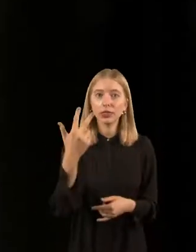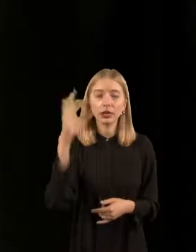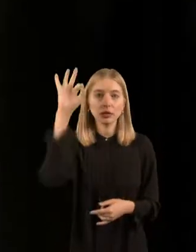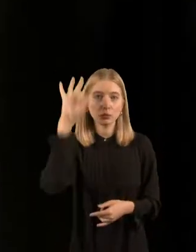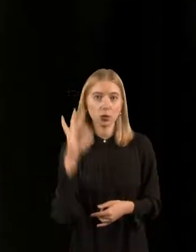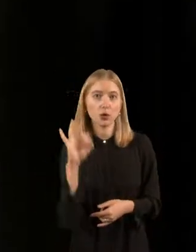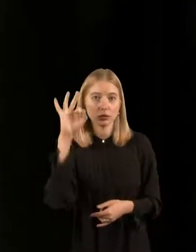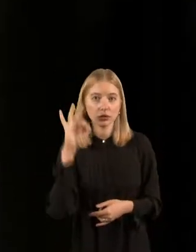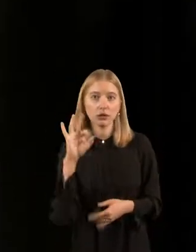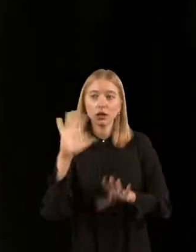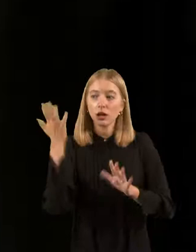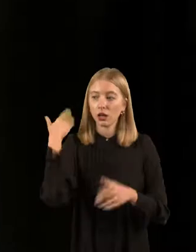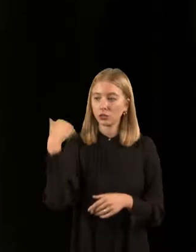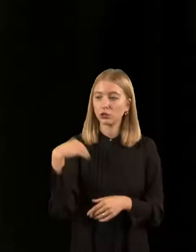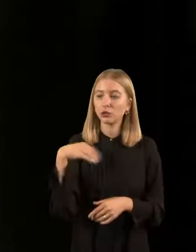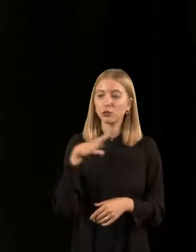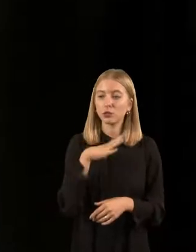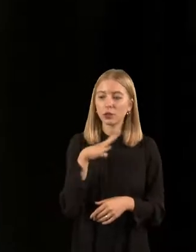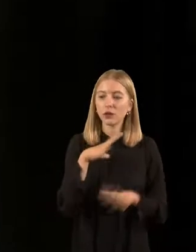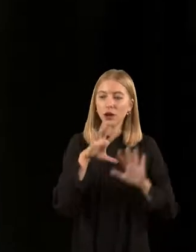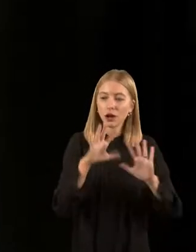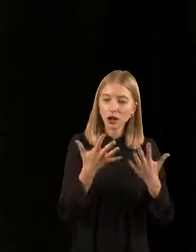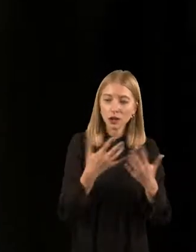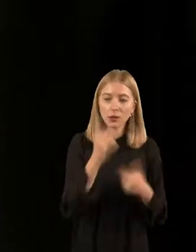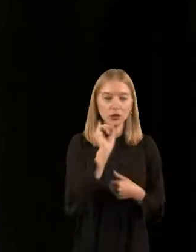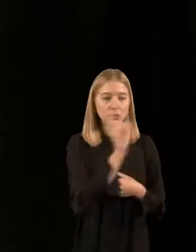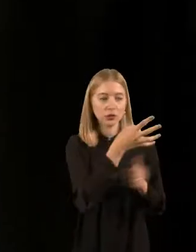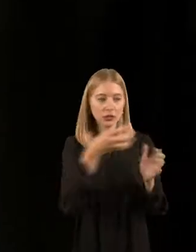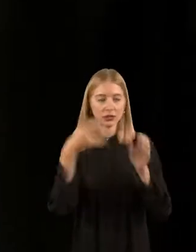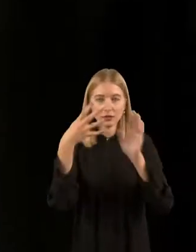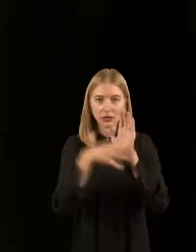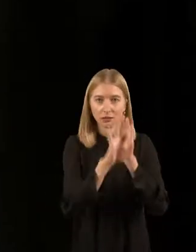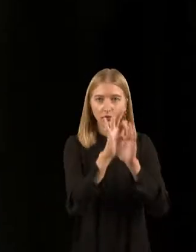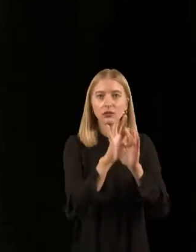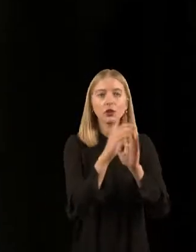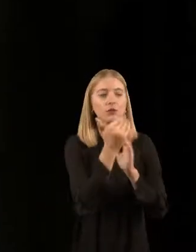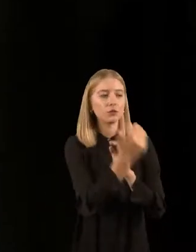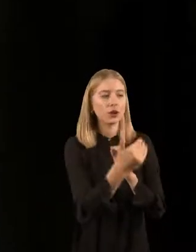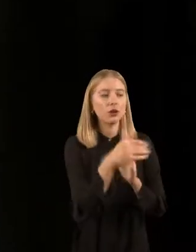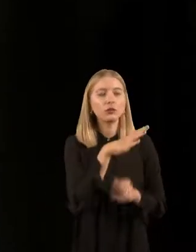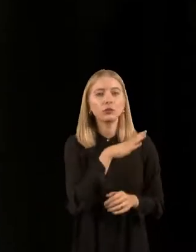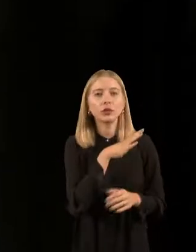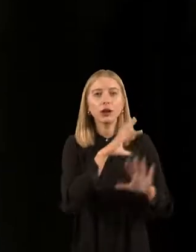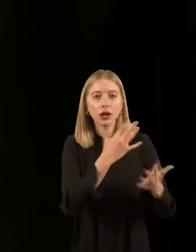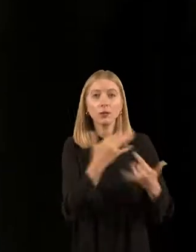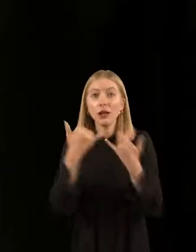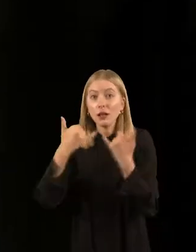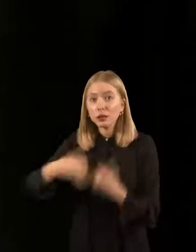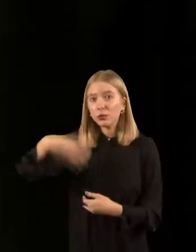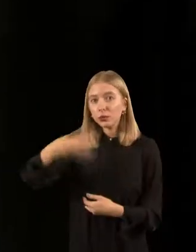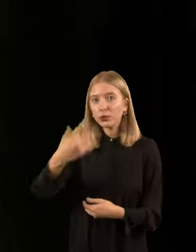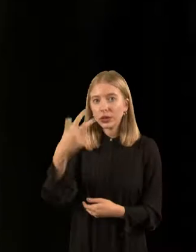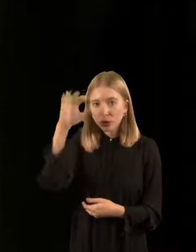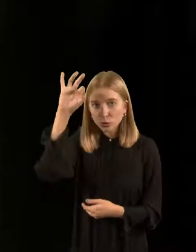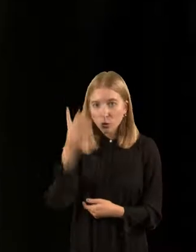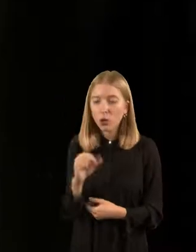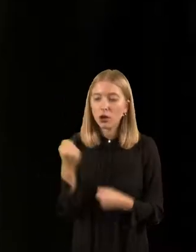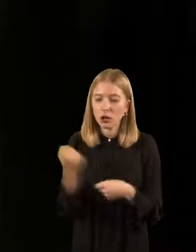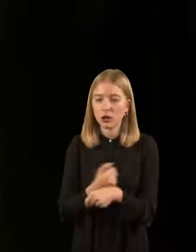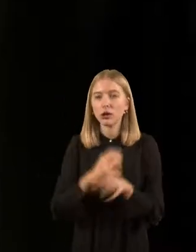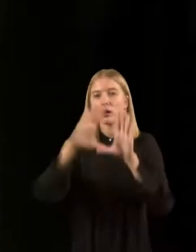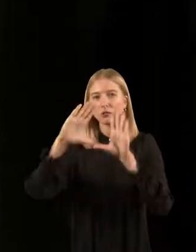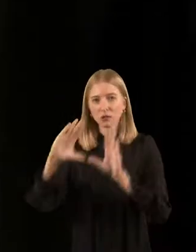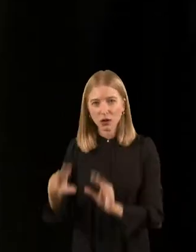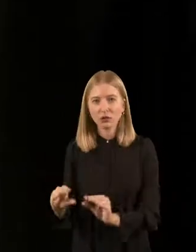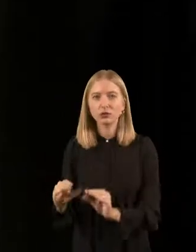by 47%. All we have to do is to achieve the reduction of the